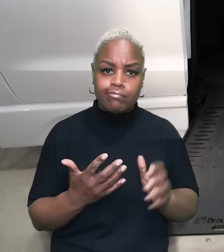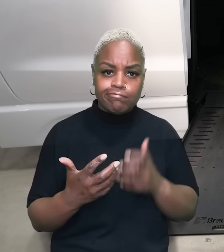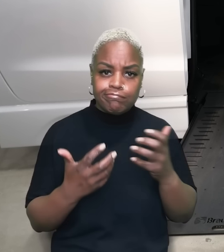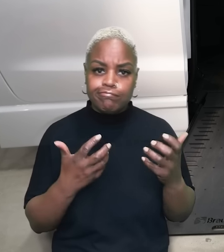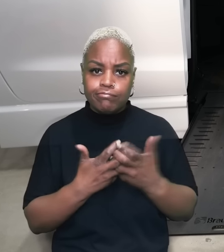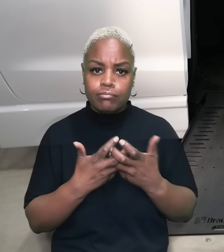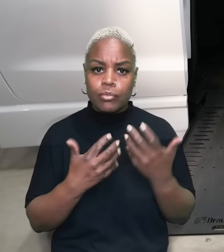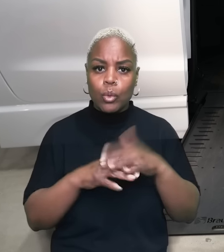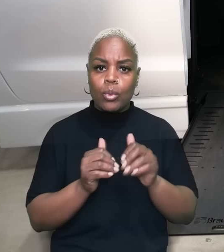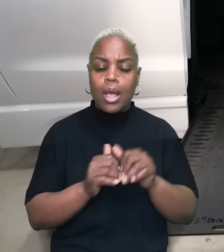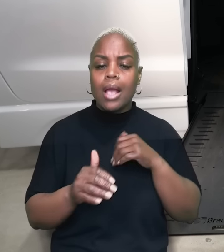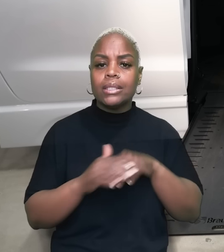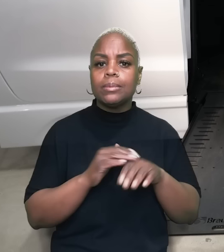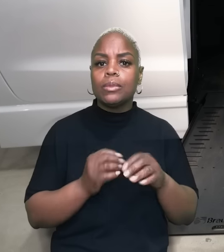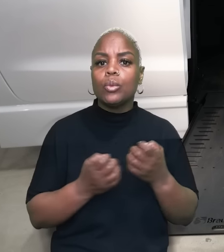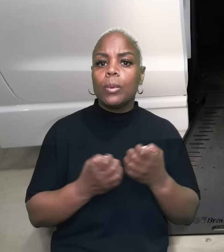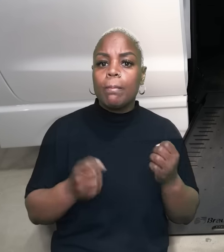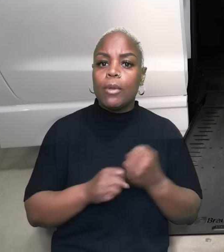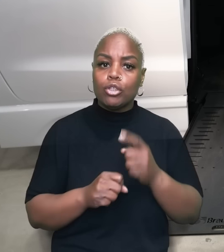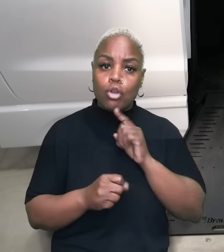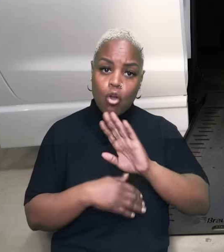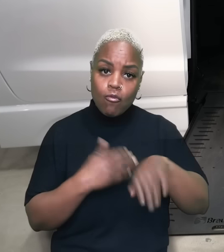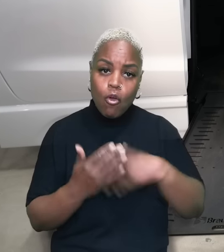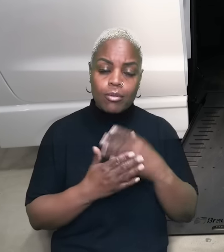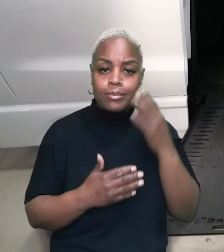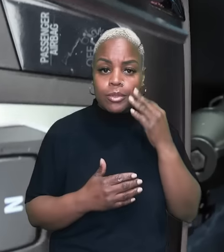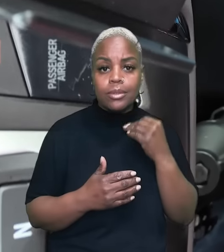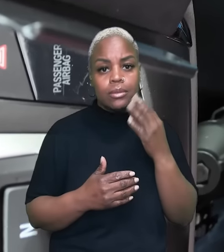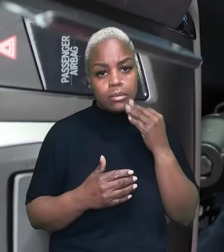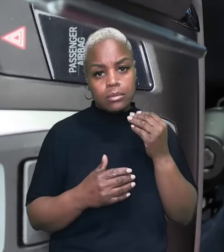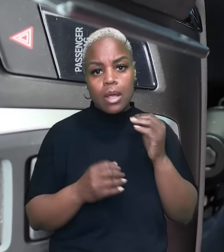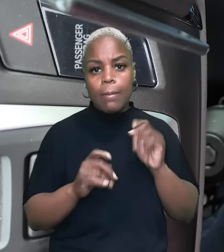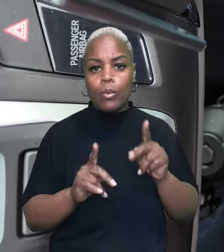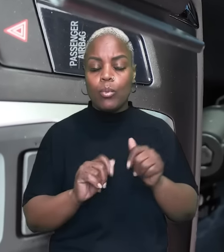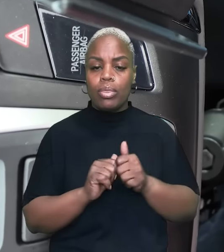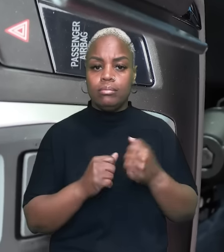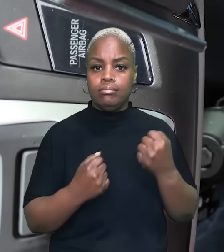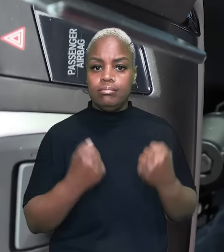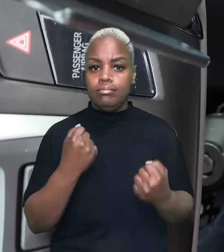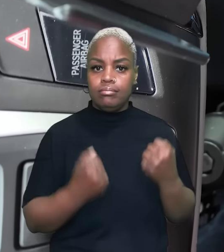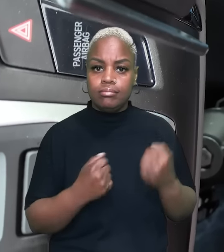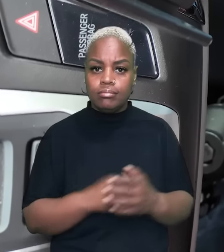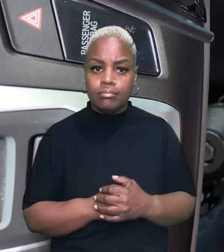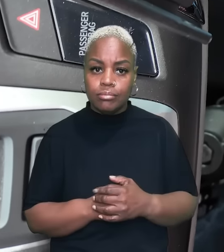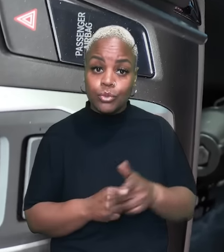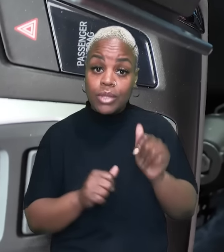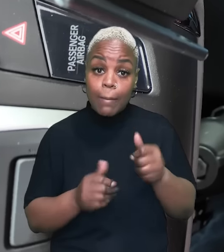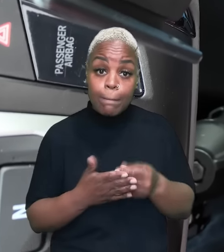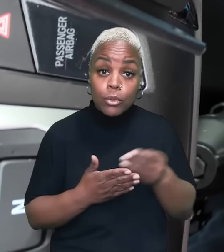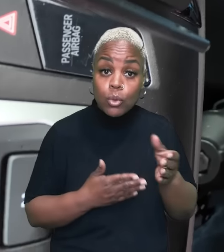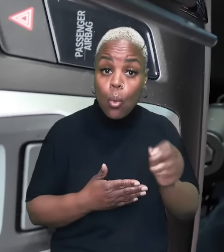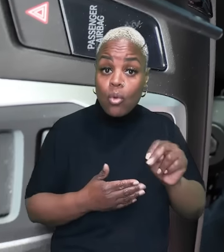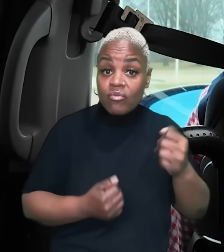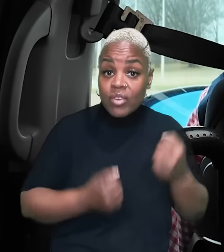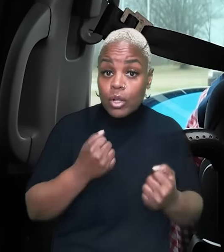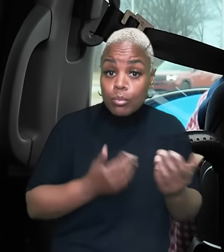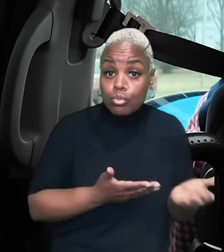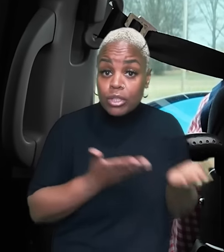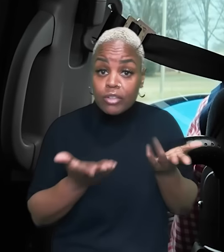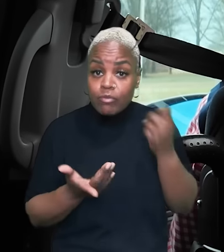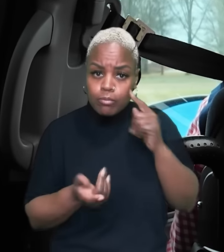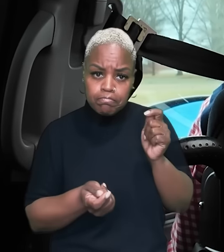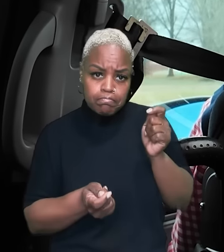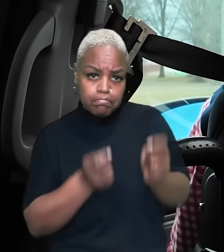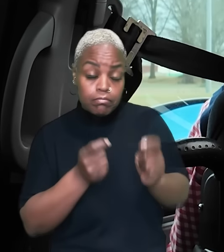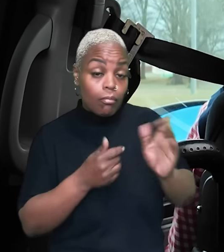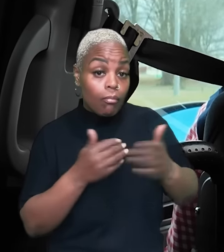makes an overall safe experience for the occupants of the vehicle. You can purchase your own vehicle and bring it here for